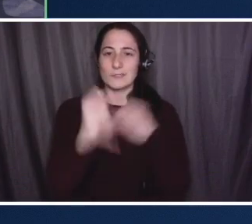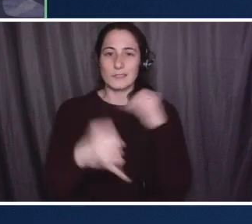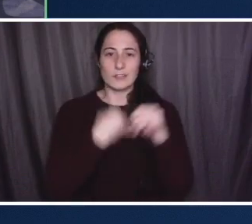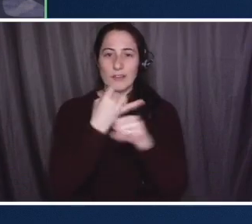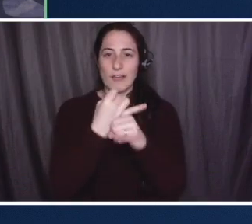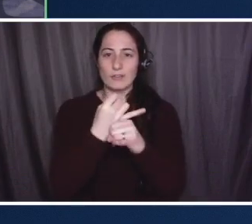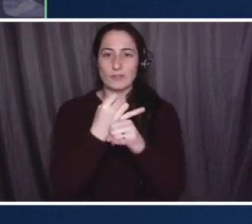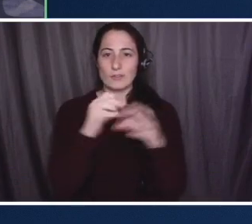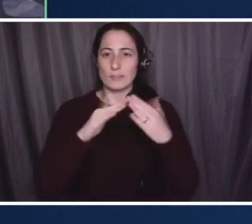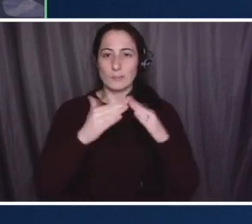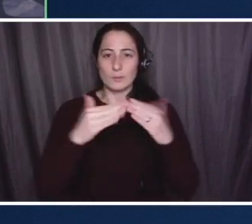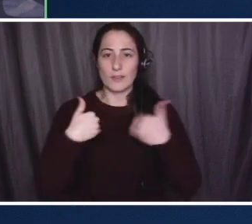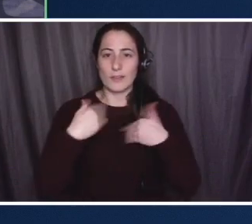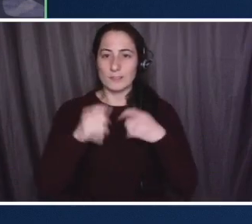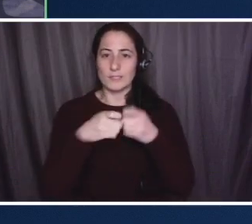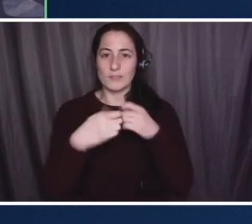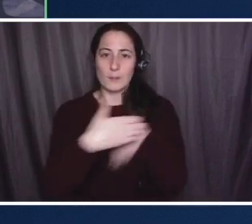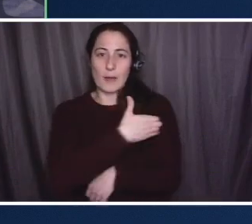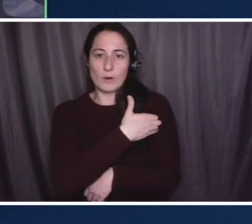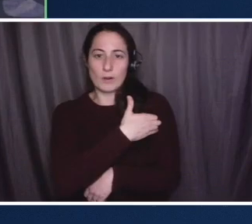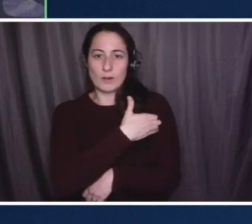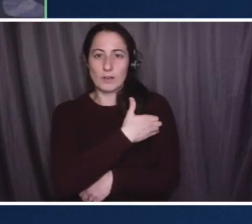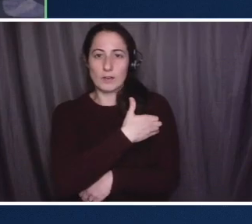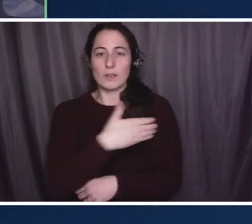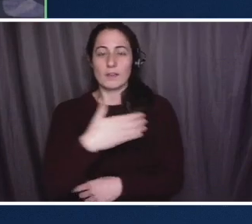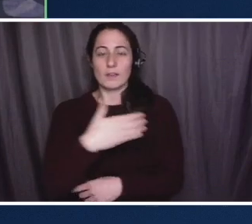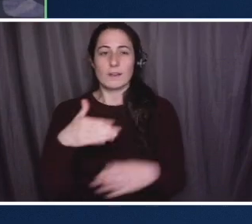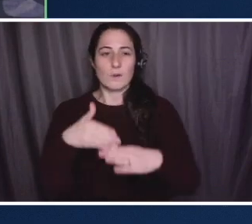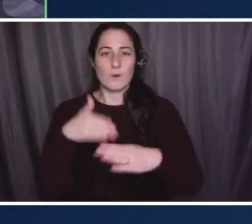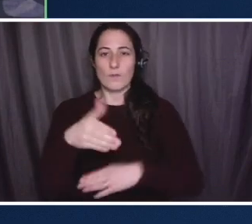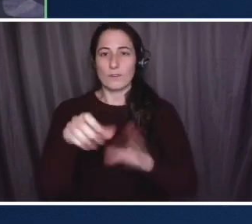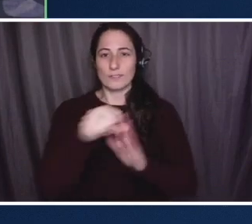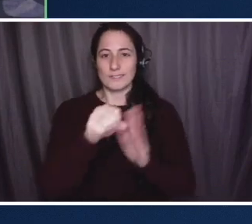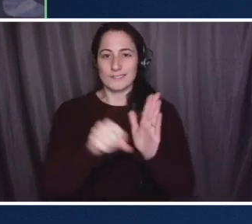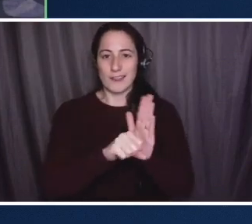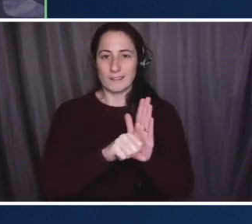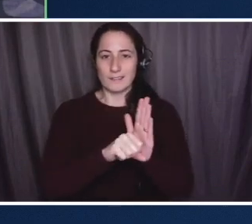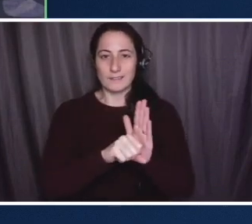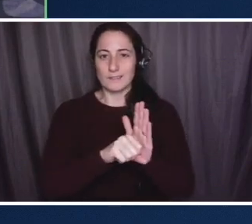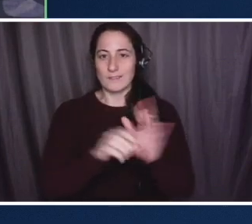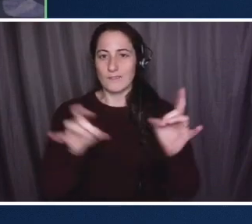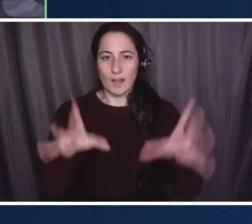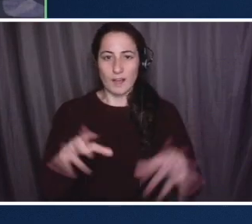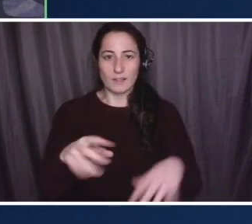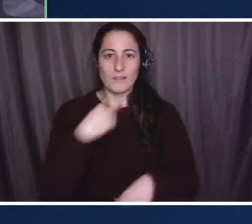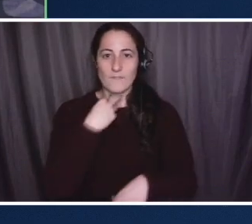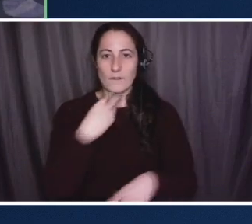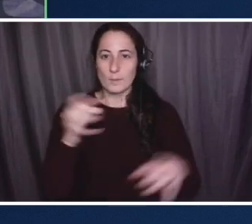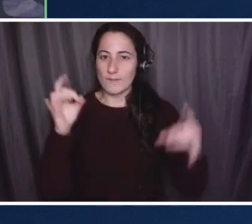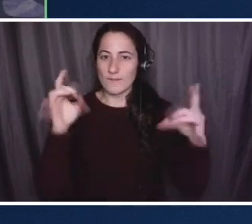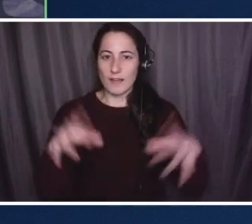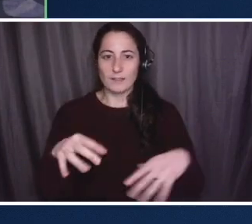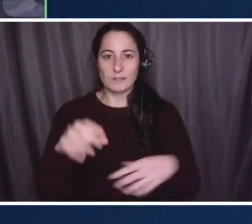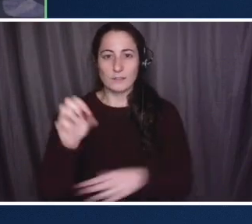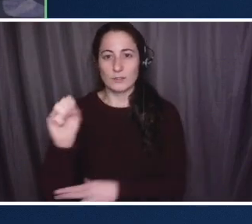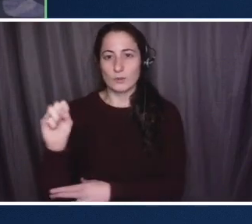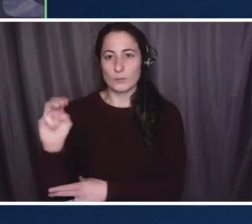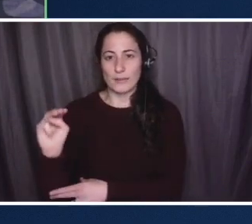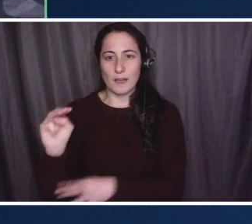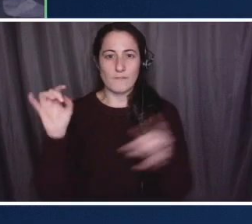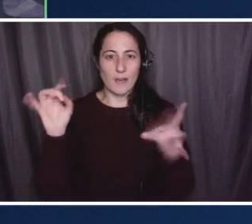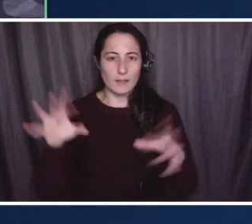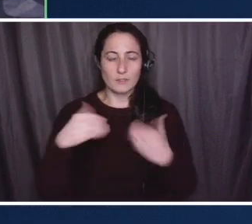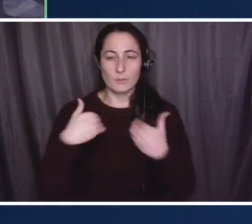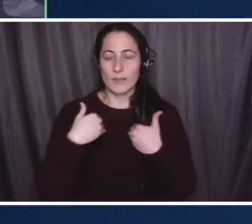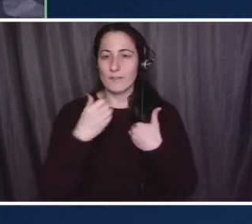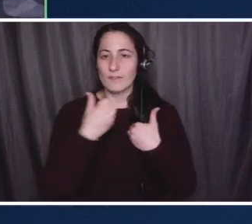power over state-sourced violence, verbal violence, social media violence. Are there any countermeasures that you